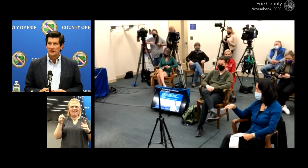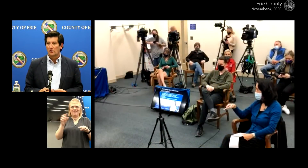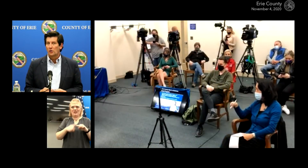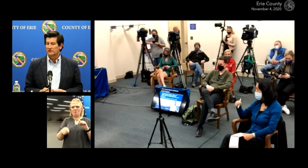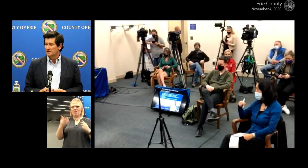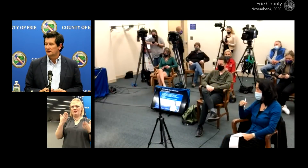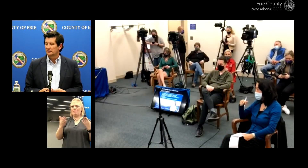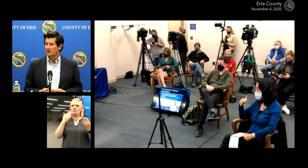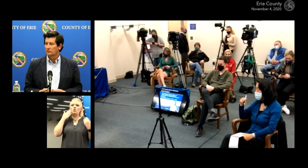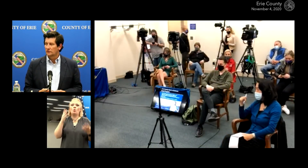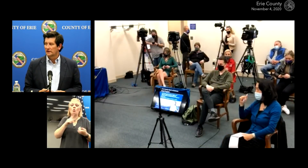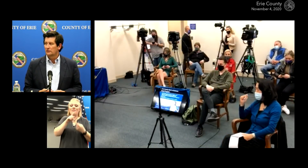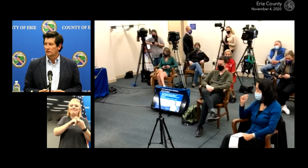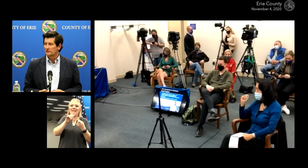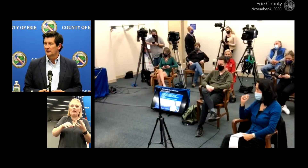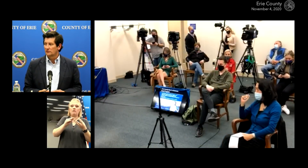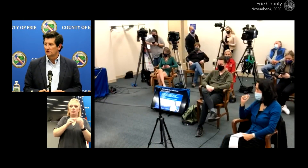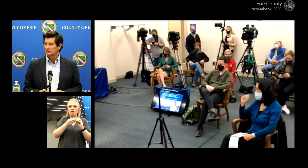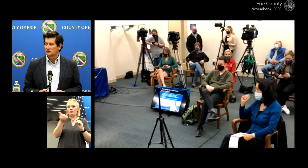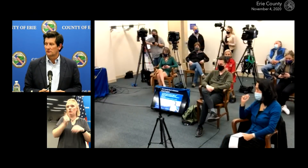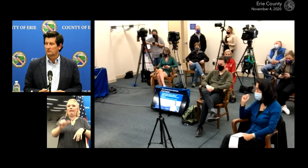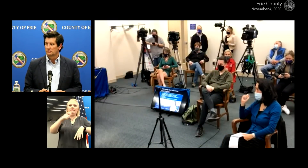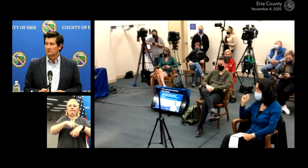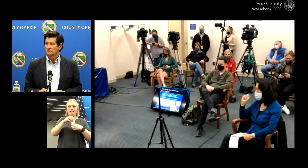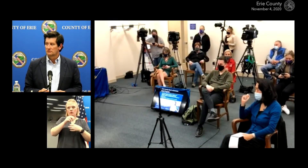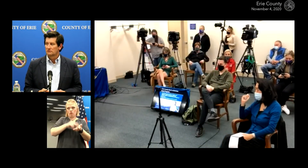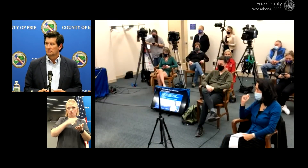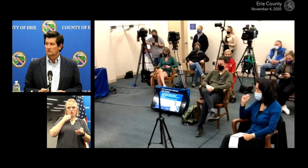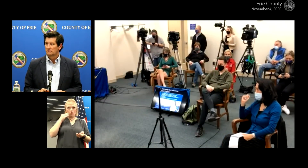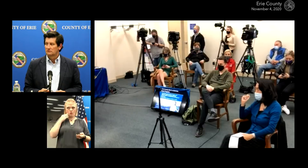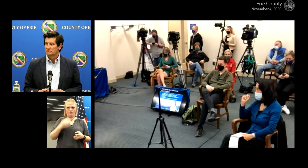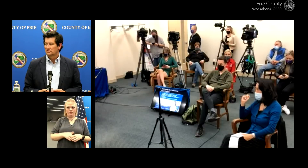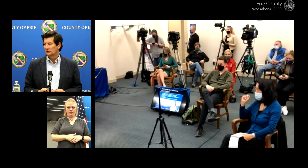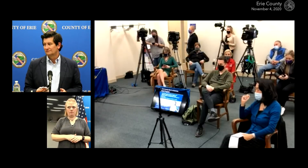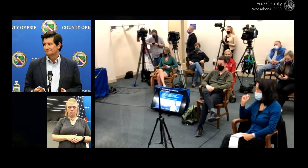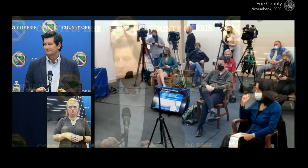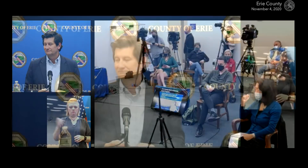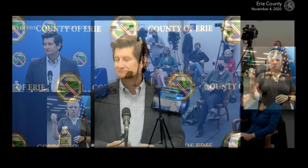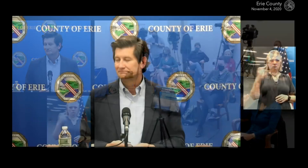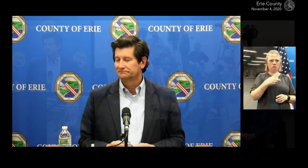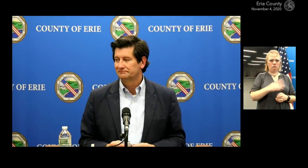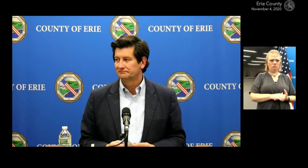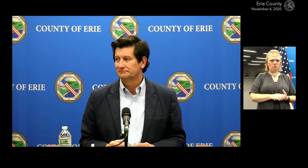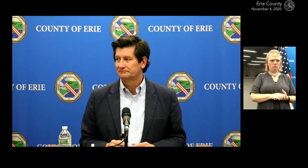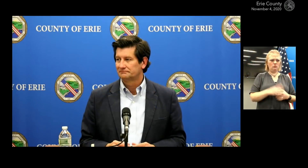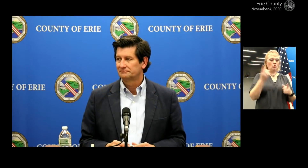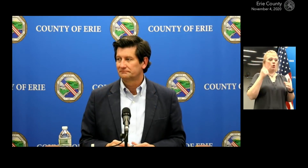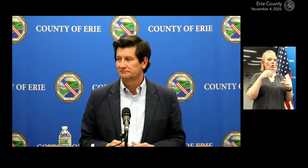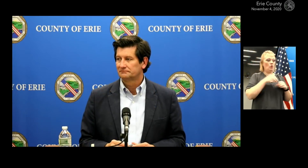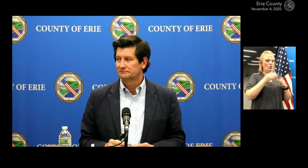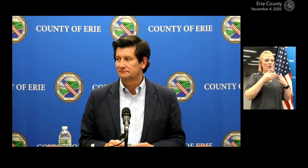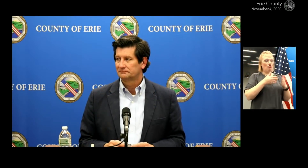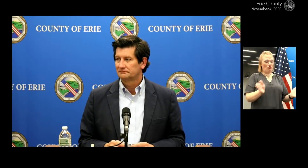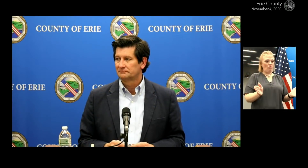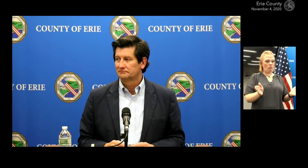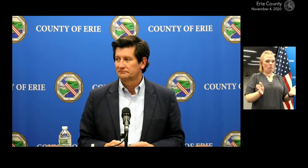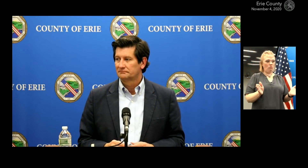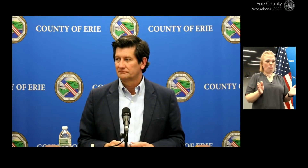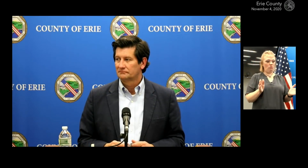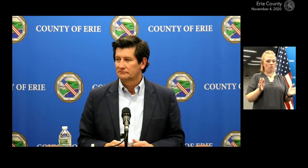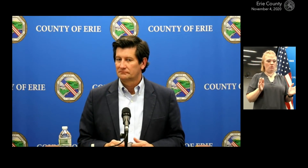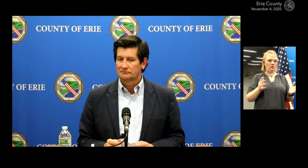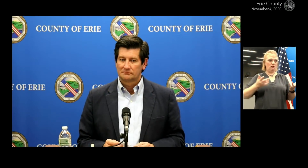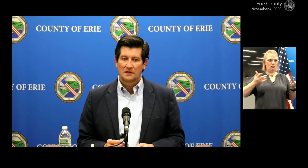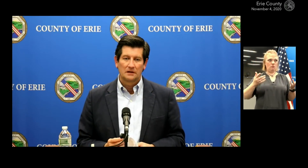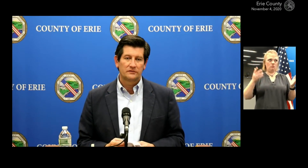may not know exactly the number at any one time in a nursing home. So in general, it's status quo as